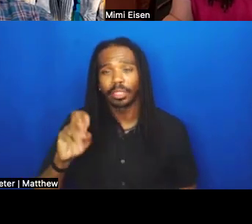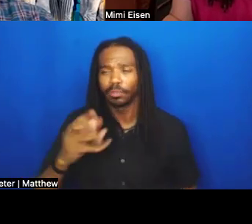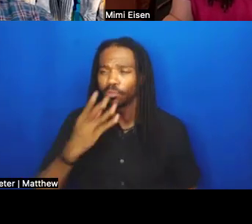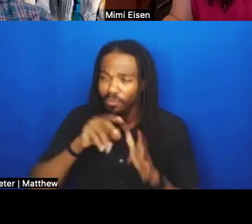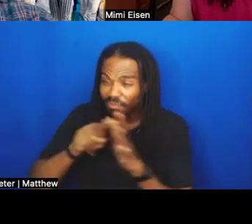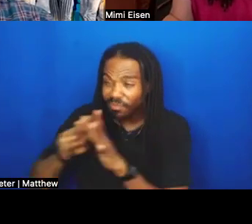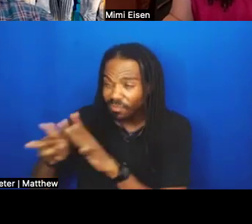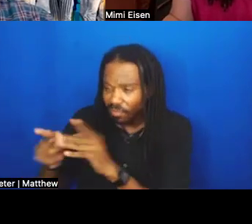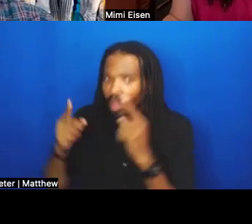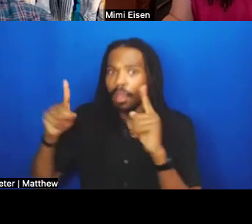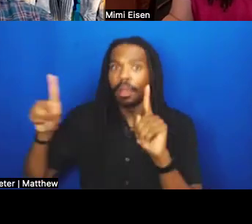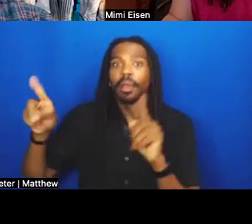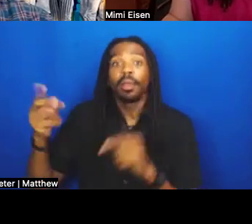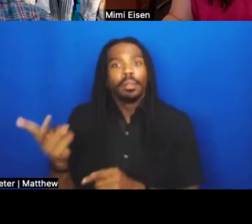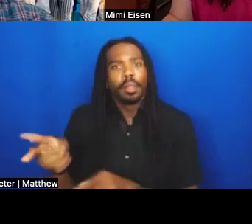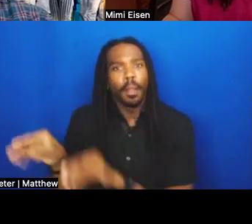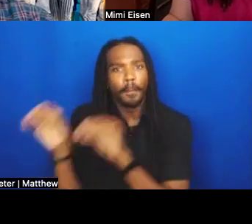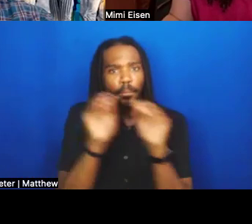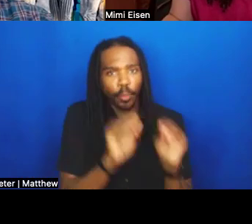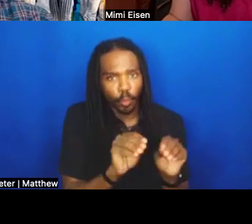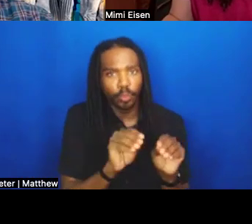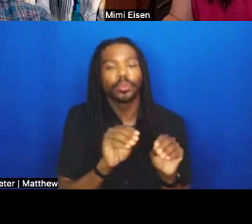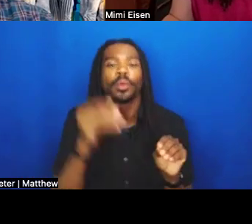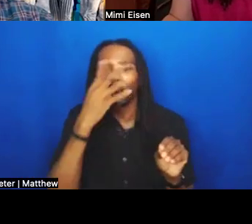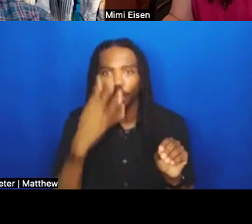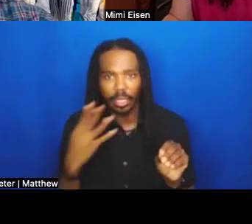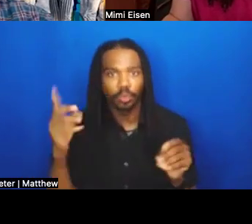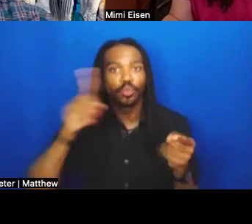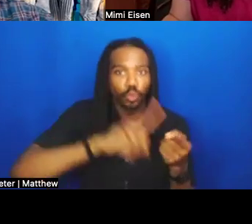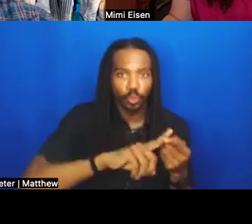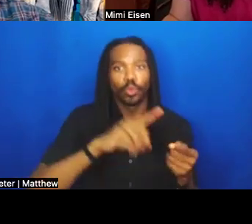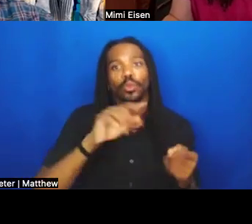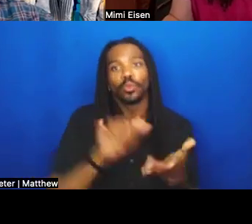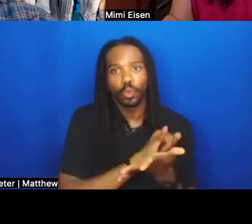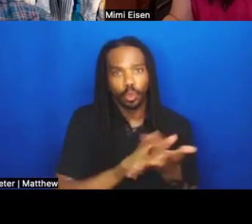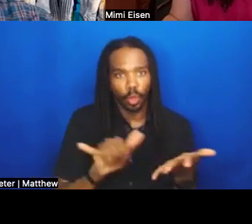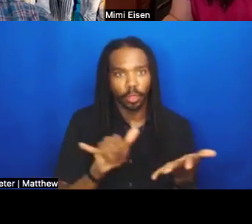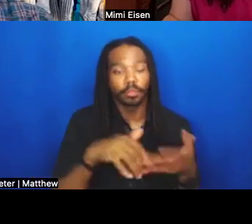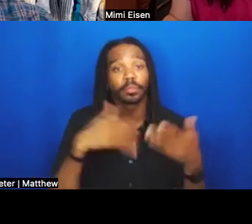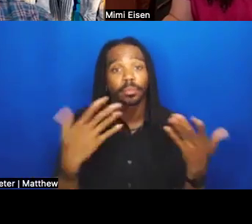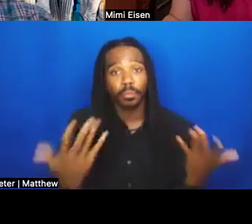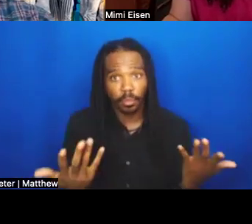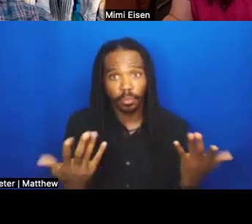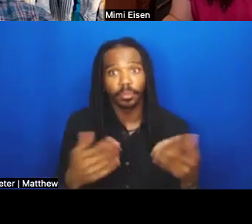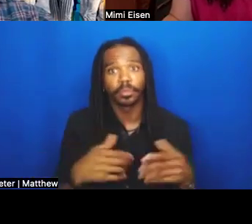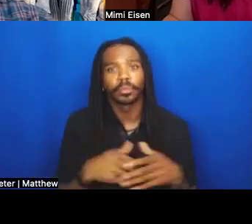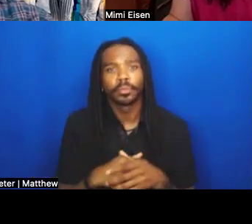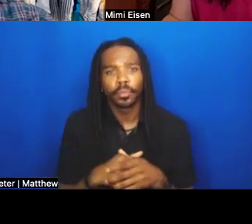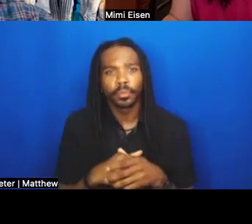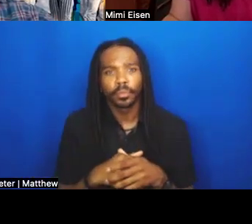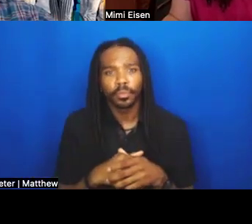Was one that explained the founding of Israel with that refrain that it was, quote, a land without a people for a people without a